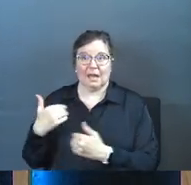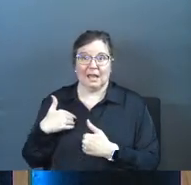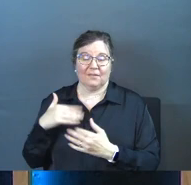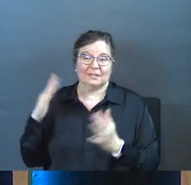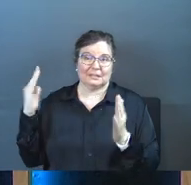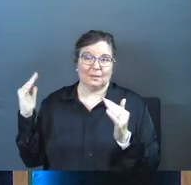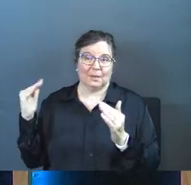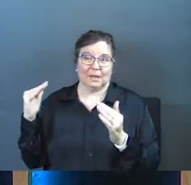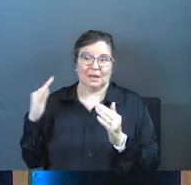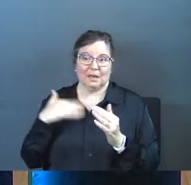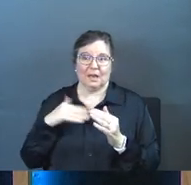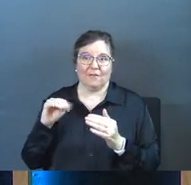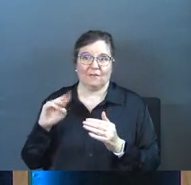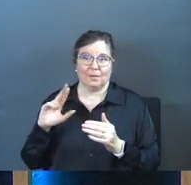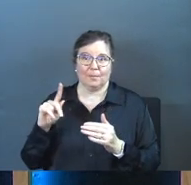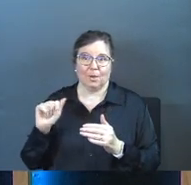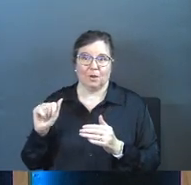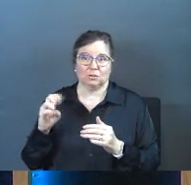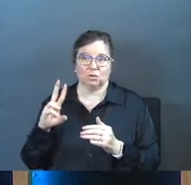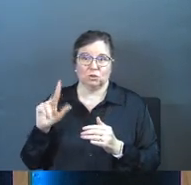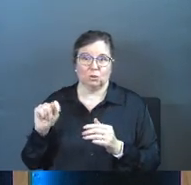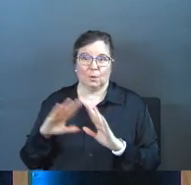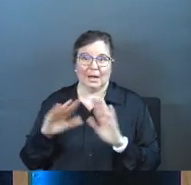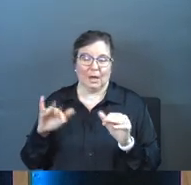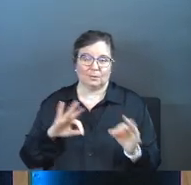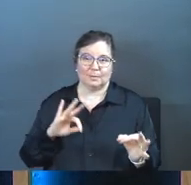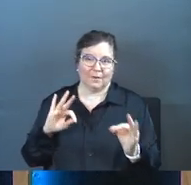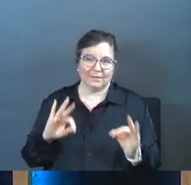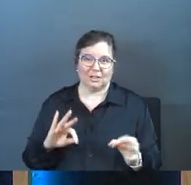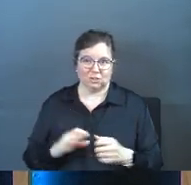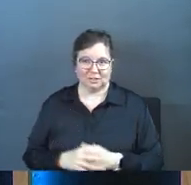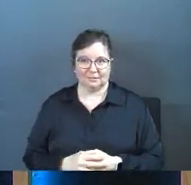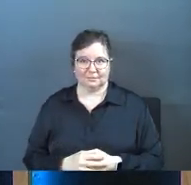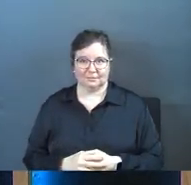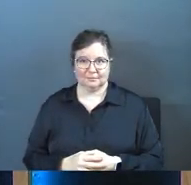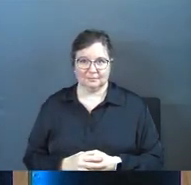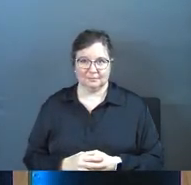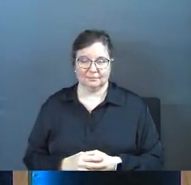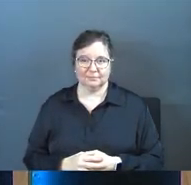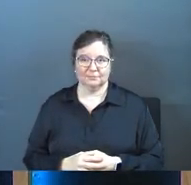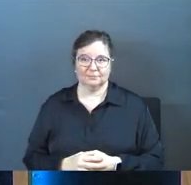have this expectation of Martha Stewart house perfection.